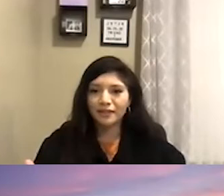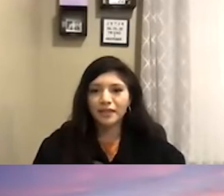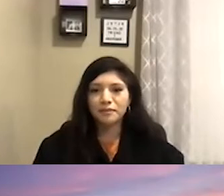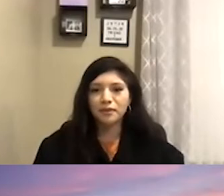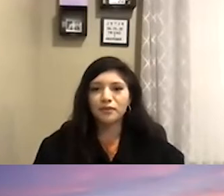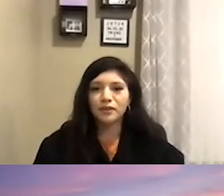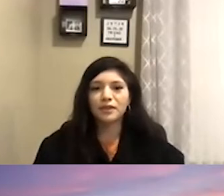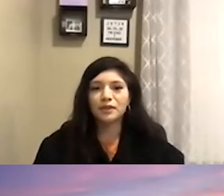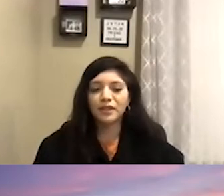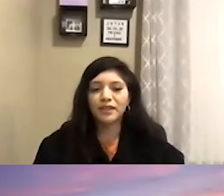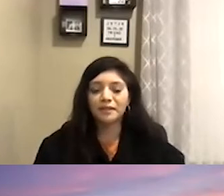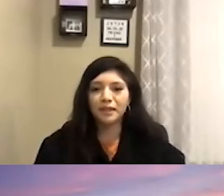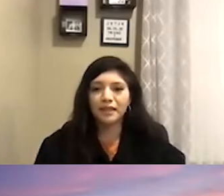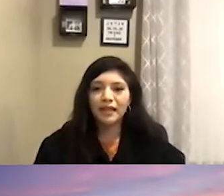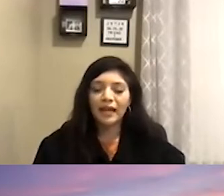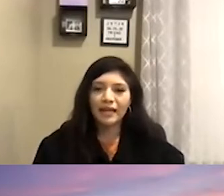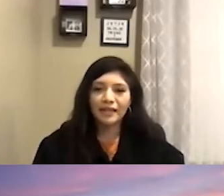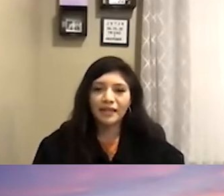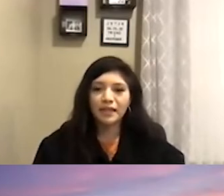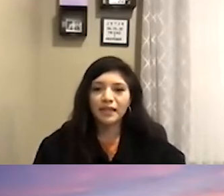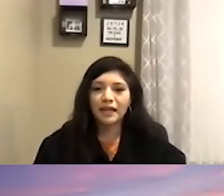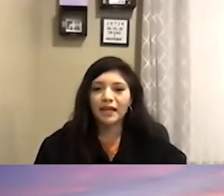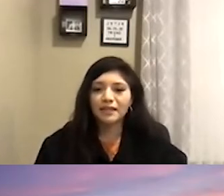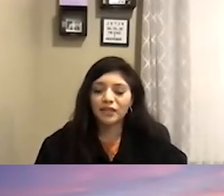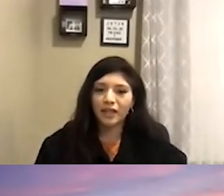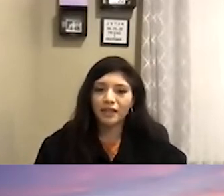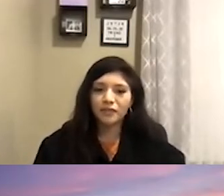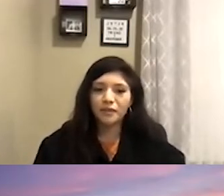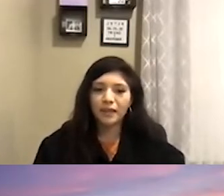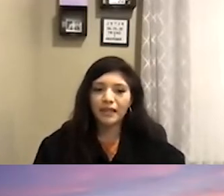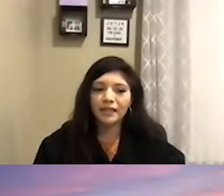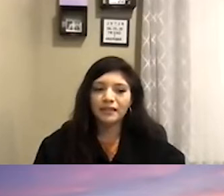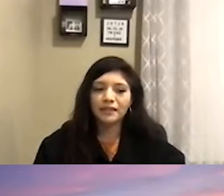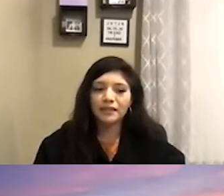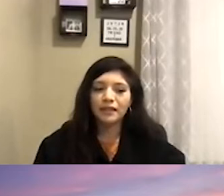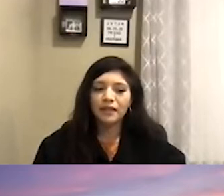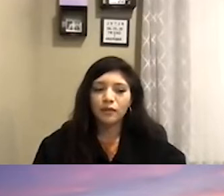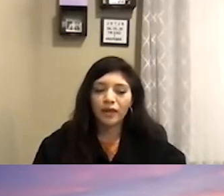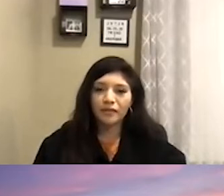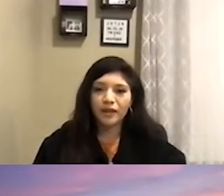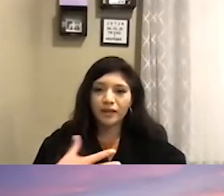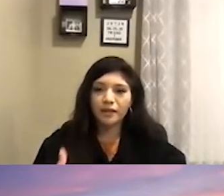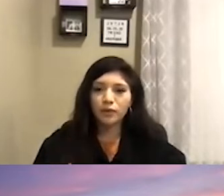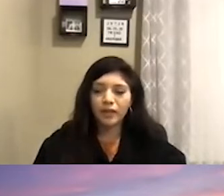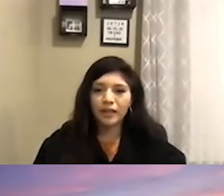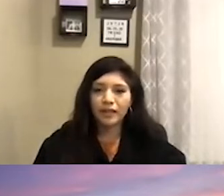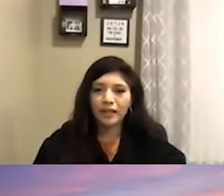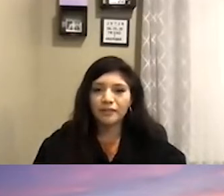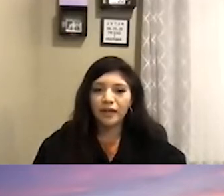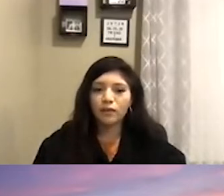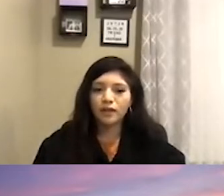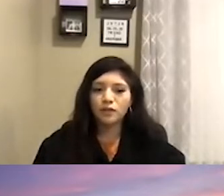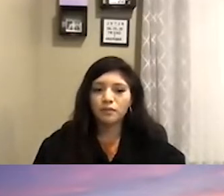think it relates beautiful to this question. But I think one thing that hasn't changed for me is whatever I end up doing in